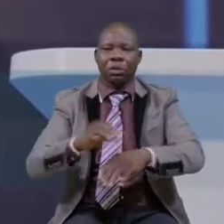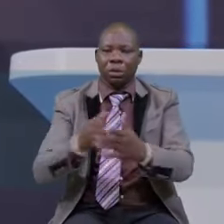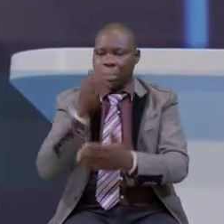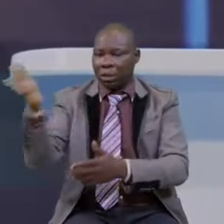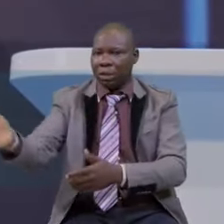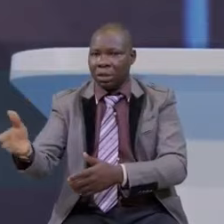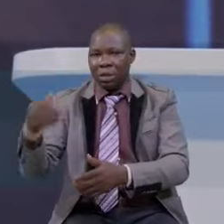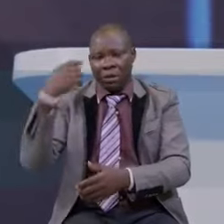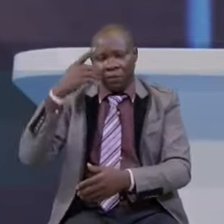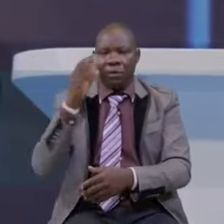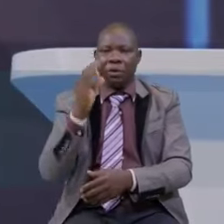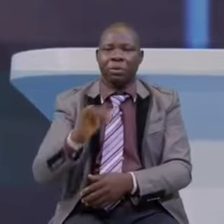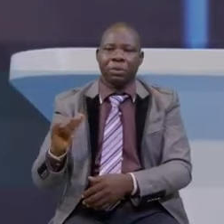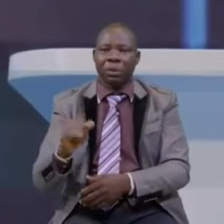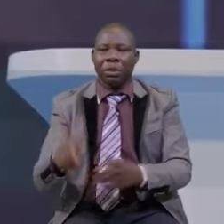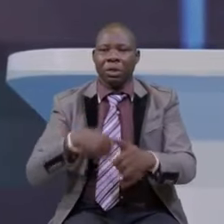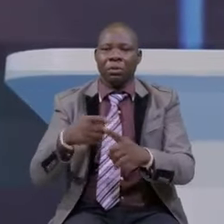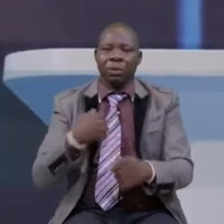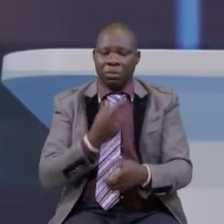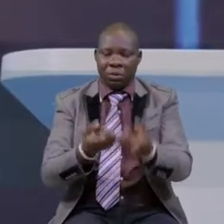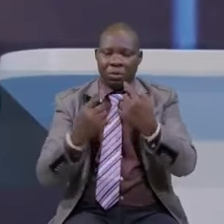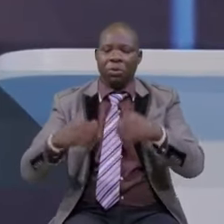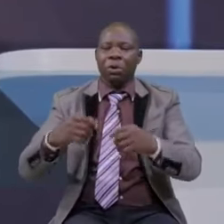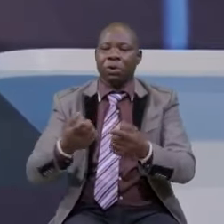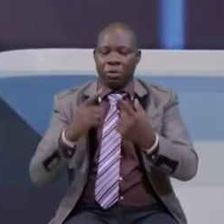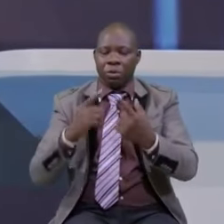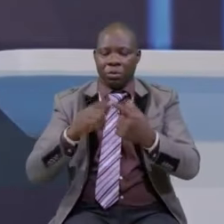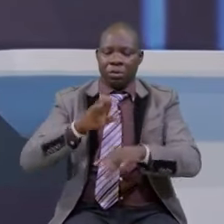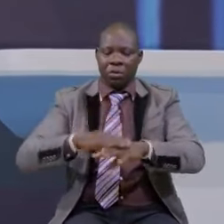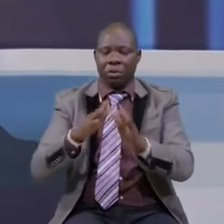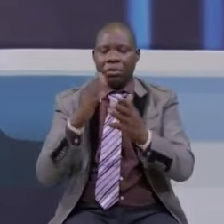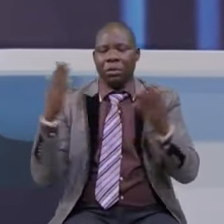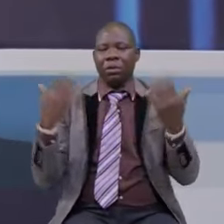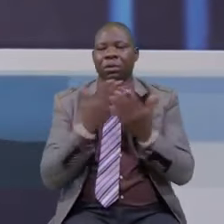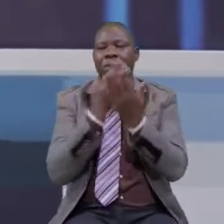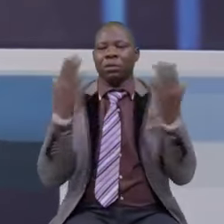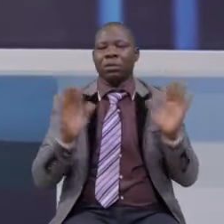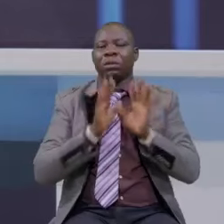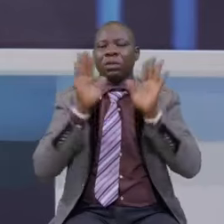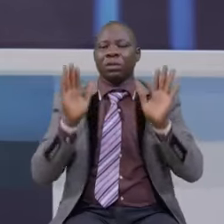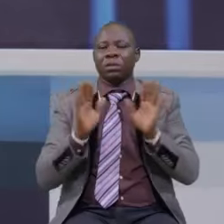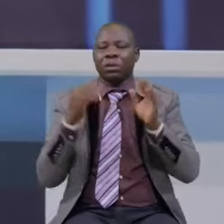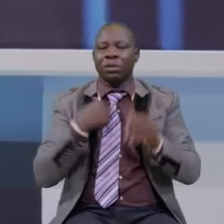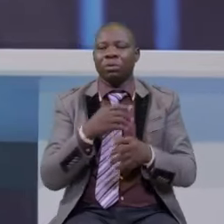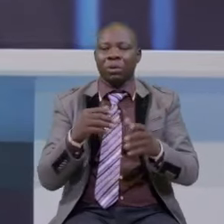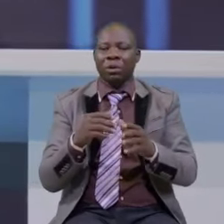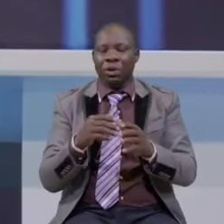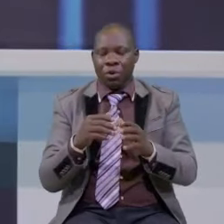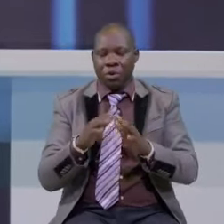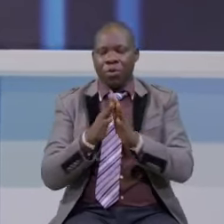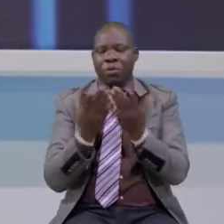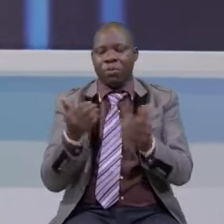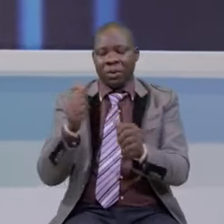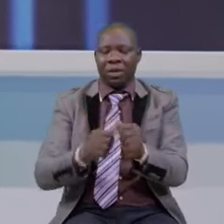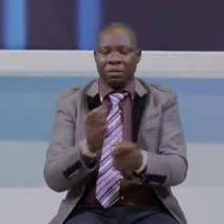for preaching. And then when we get there on Sunday, it's when we open every day, every time, in